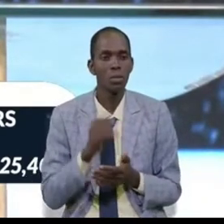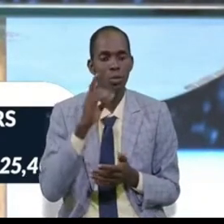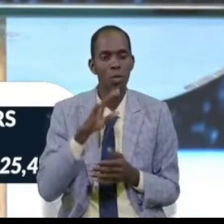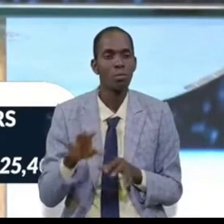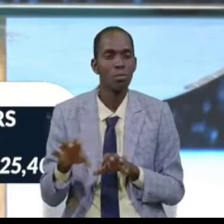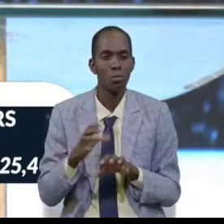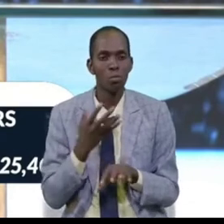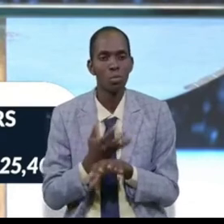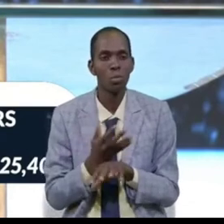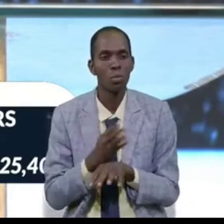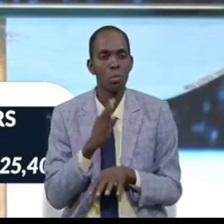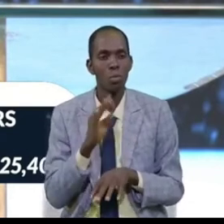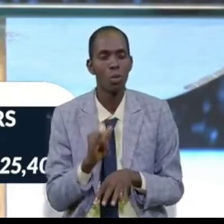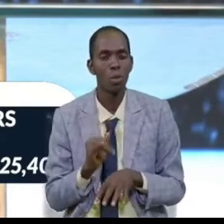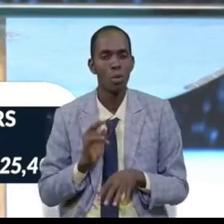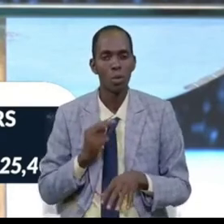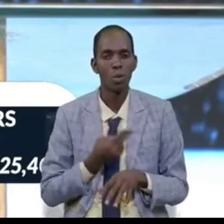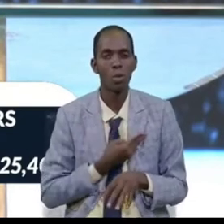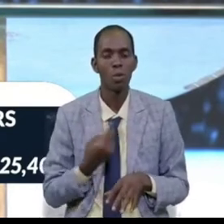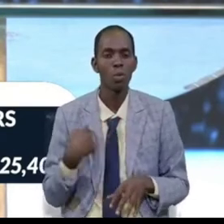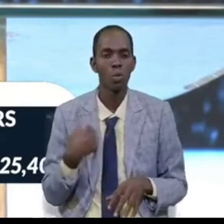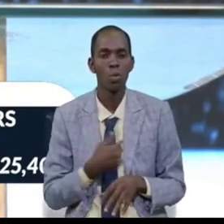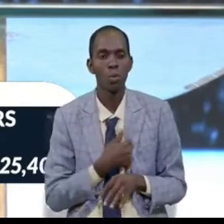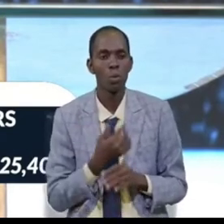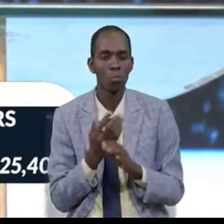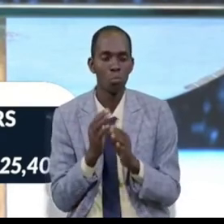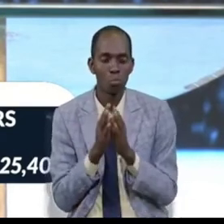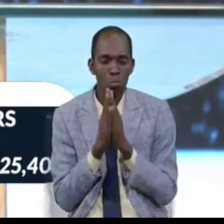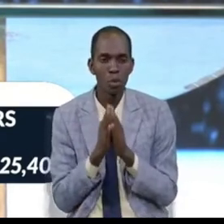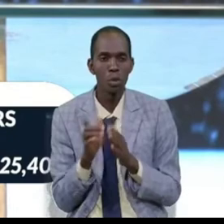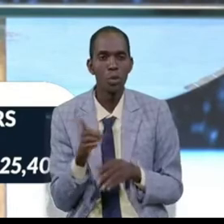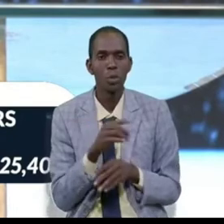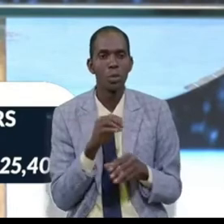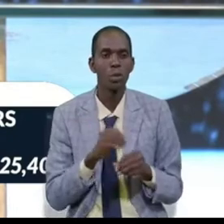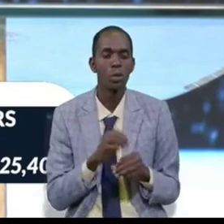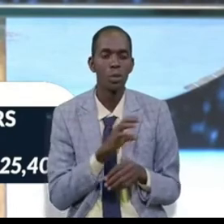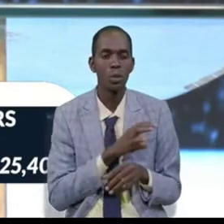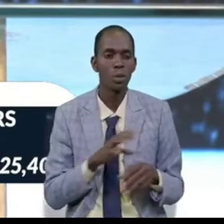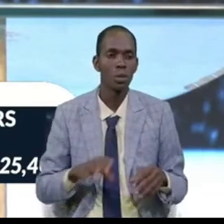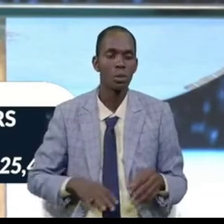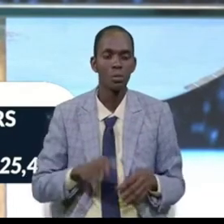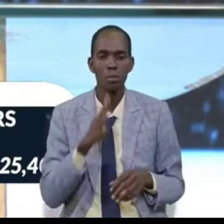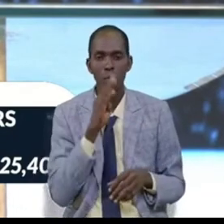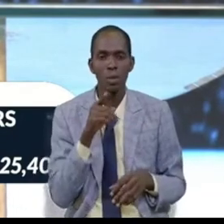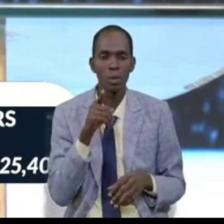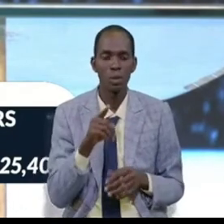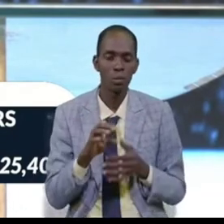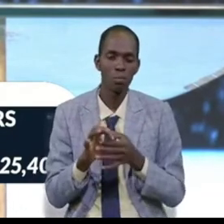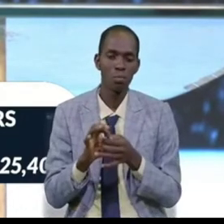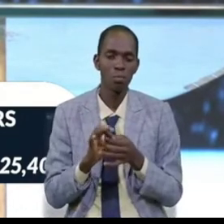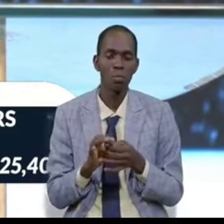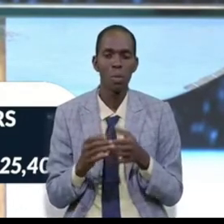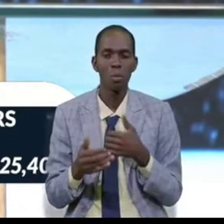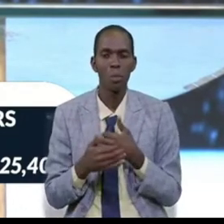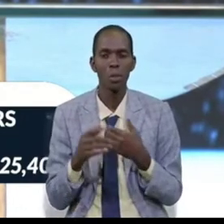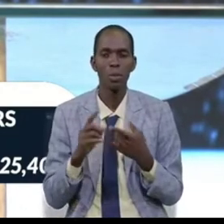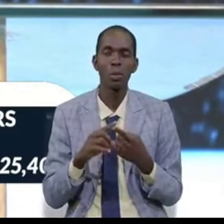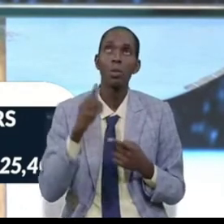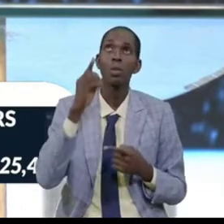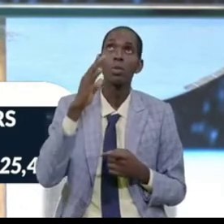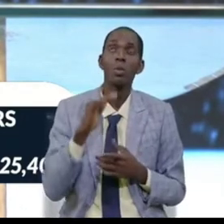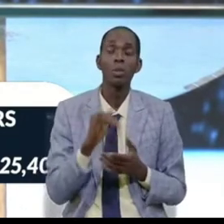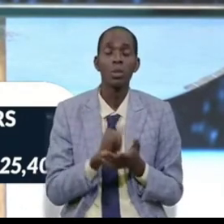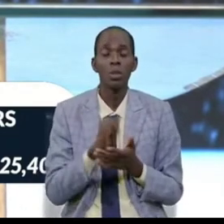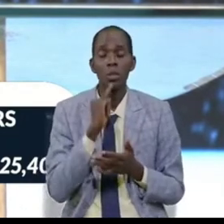us, we pray you in Christ's stead, be ye reconciled to God. That's the reason